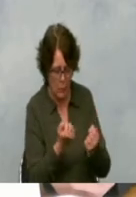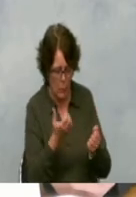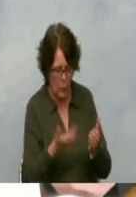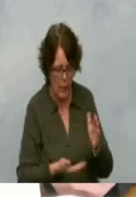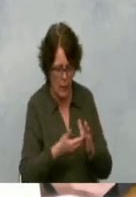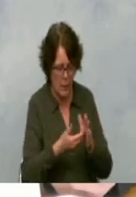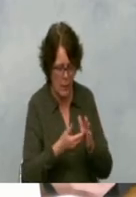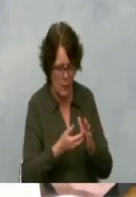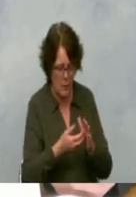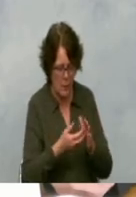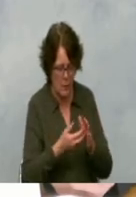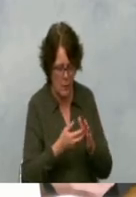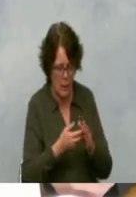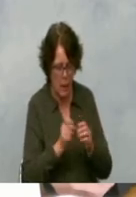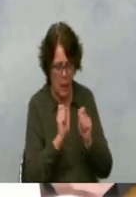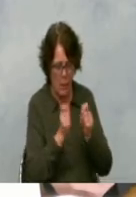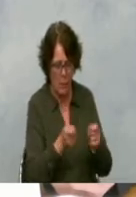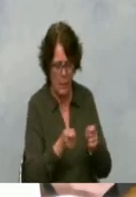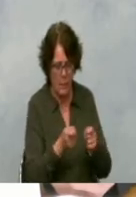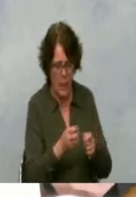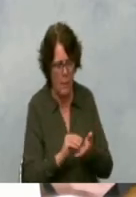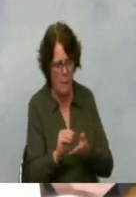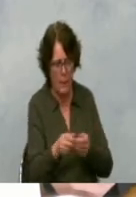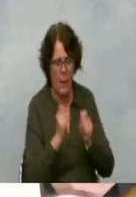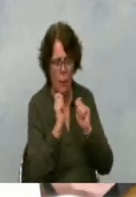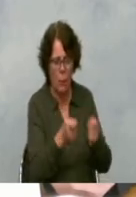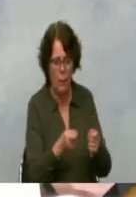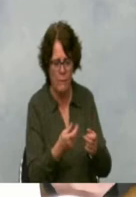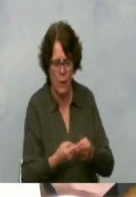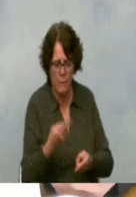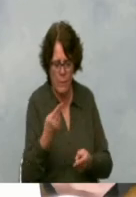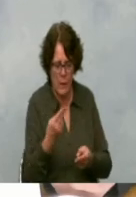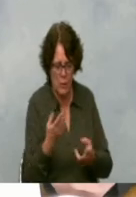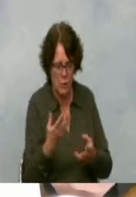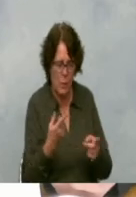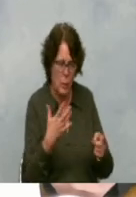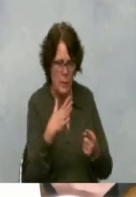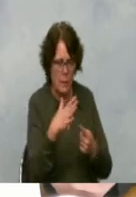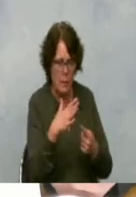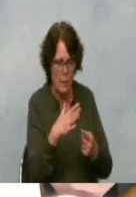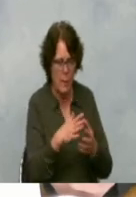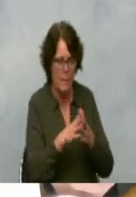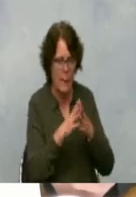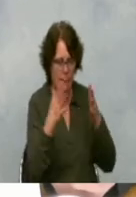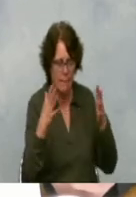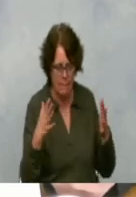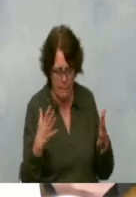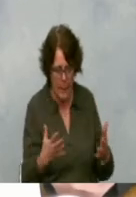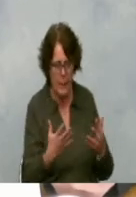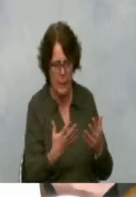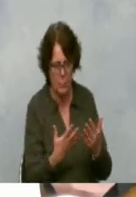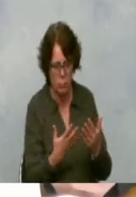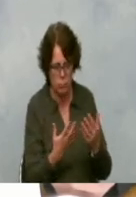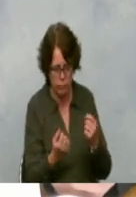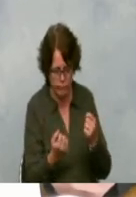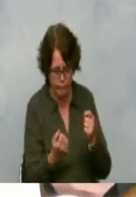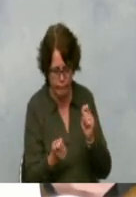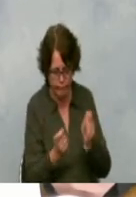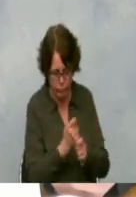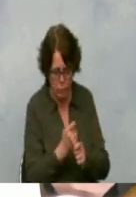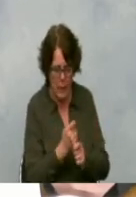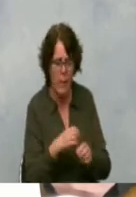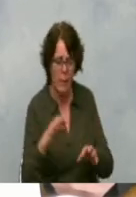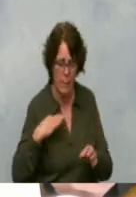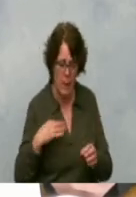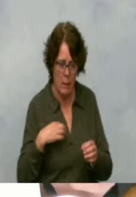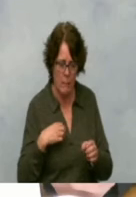just over nine for pay award and inflation. Those are the main big uplifts. The benefit from the grant